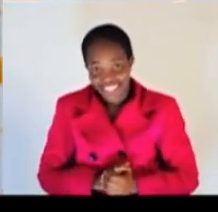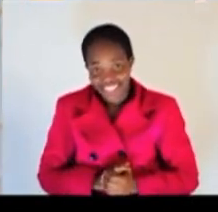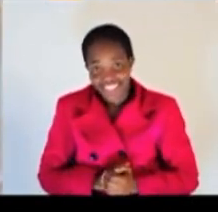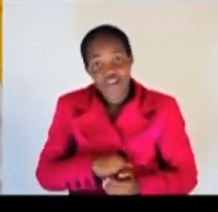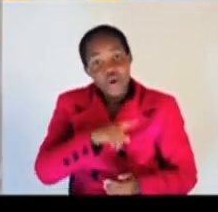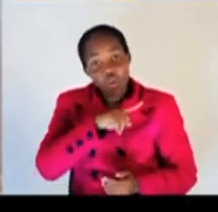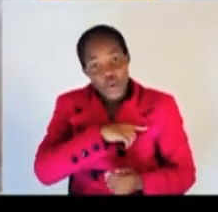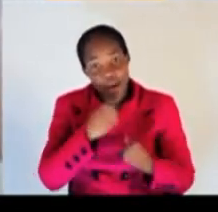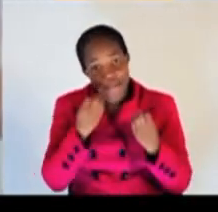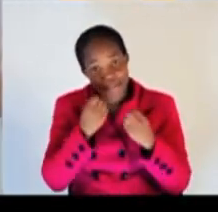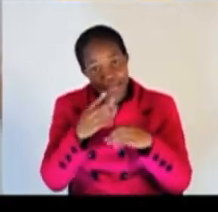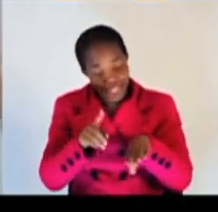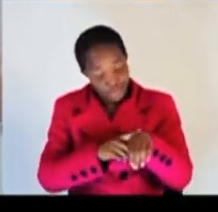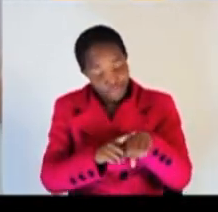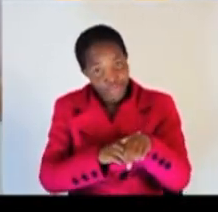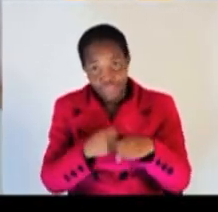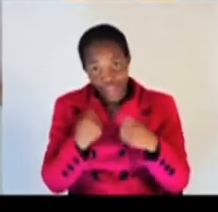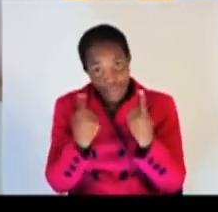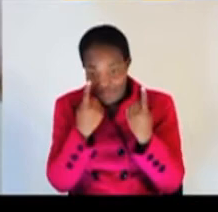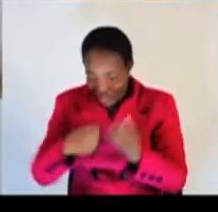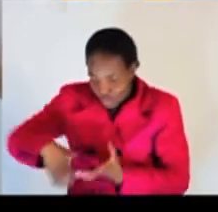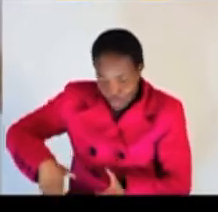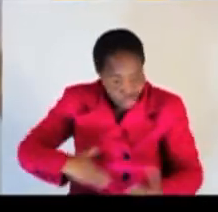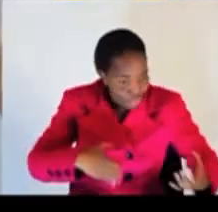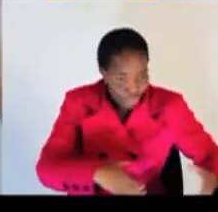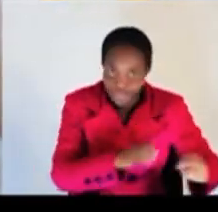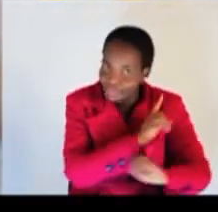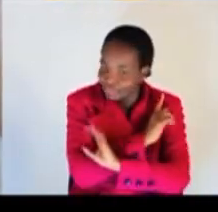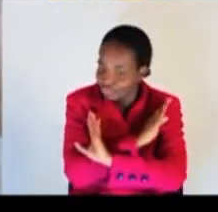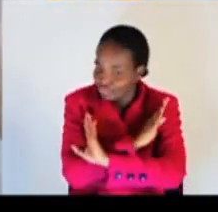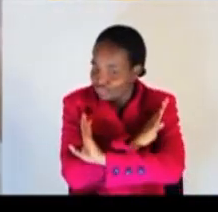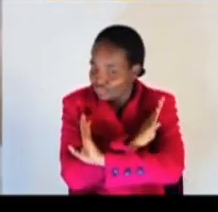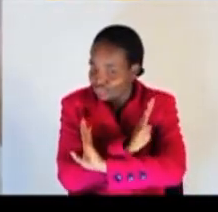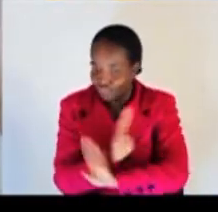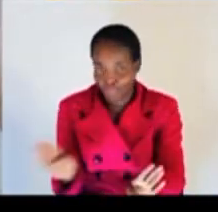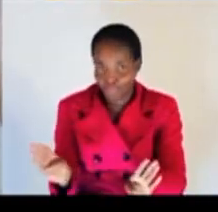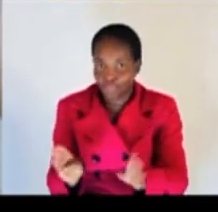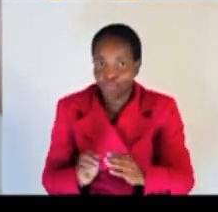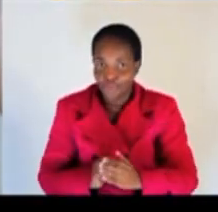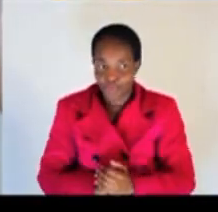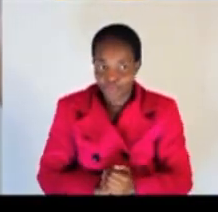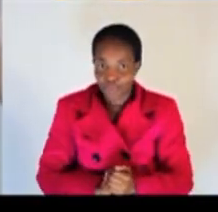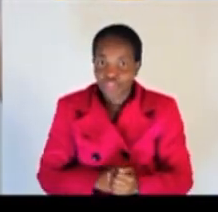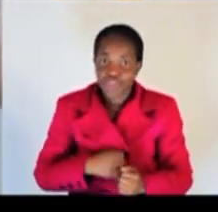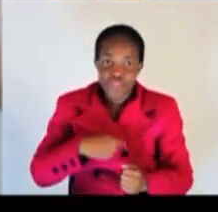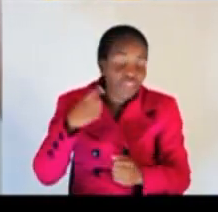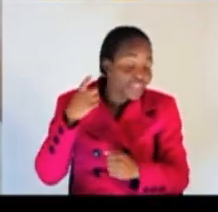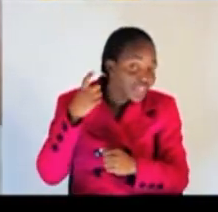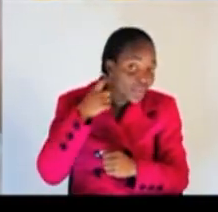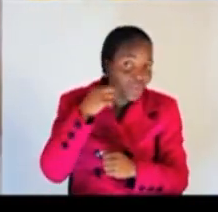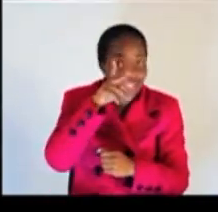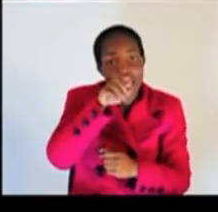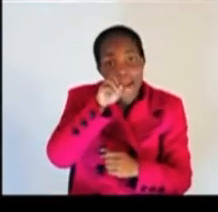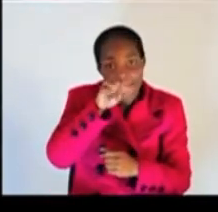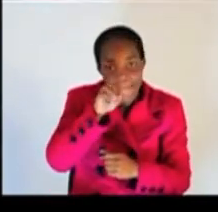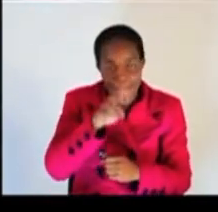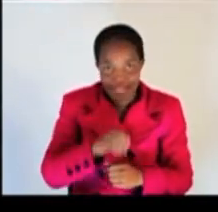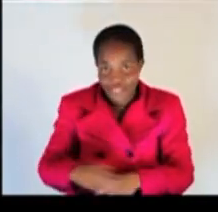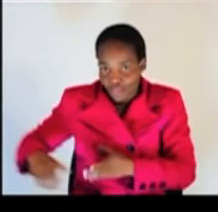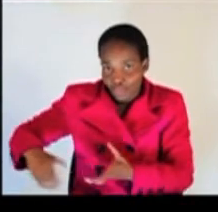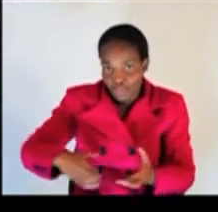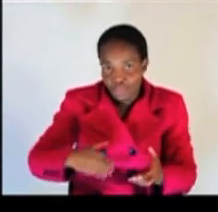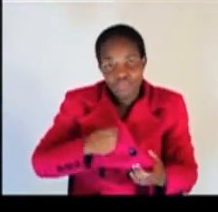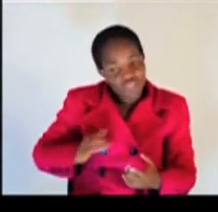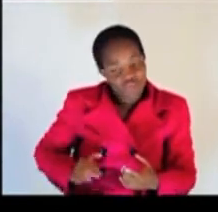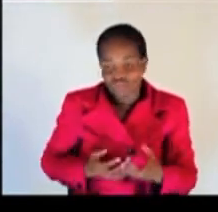That's why most black men don't play rugby. Because they misunderstood the word pass. I prefer